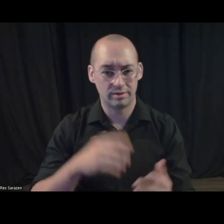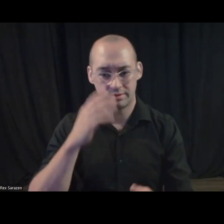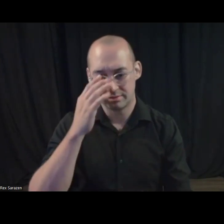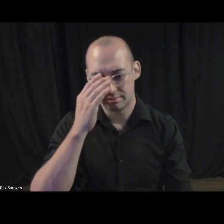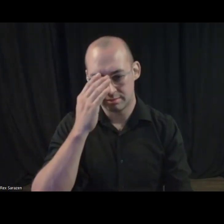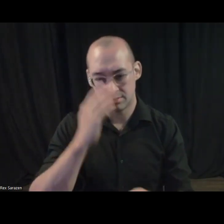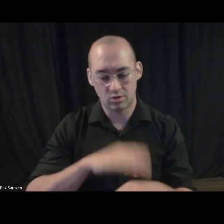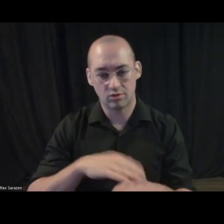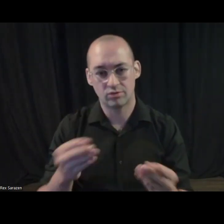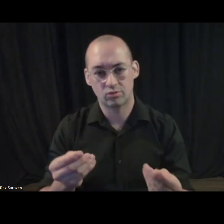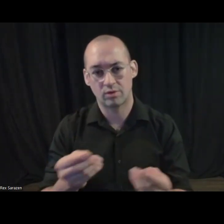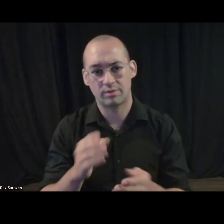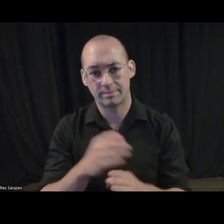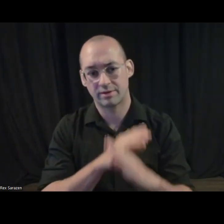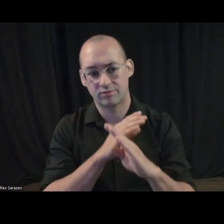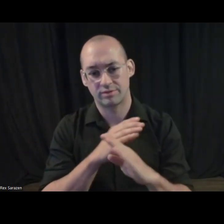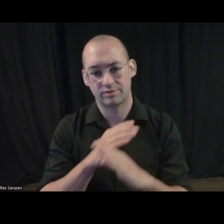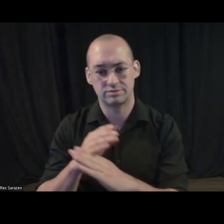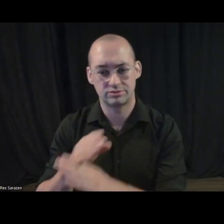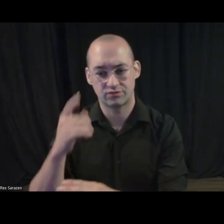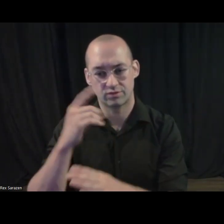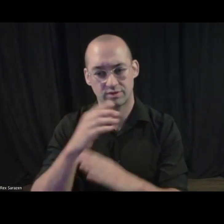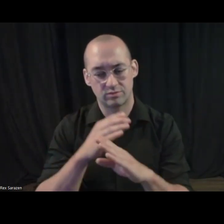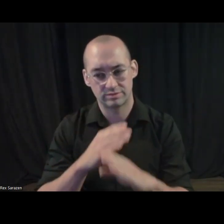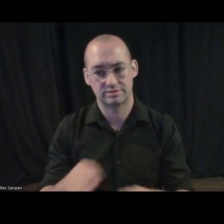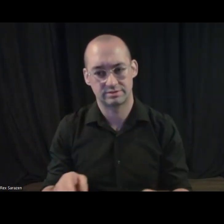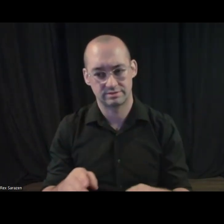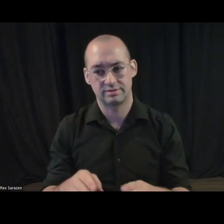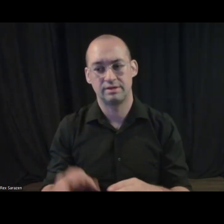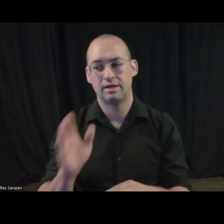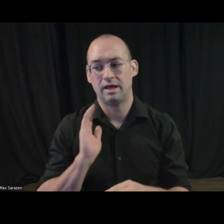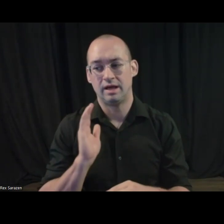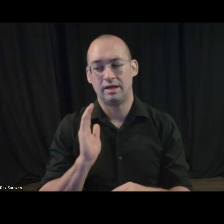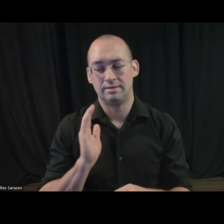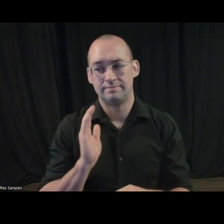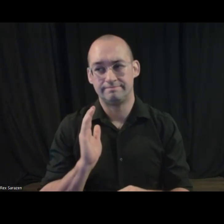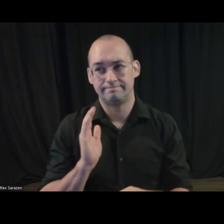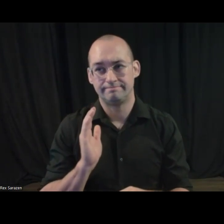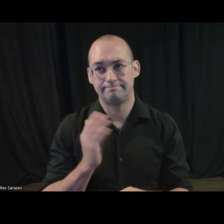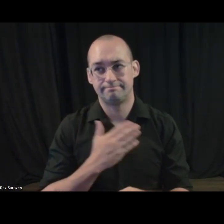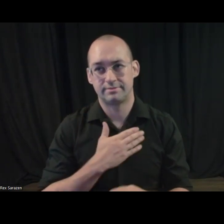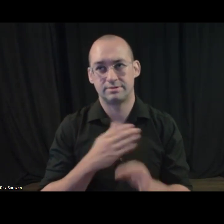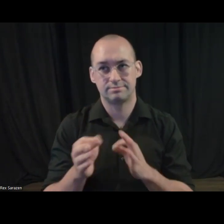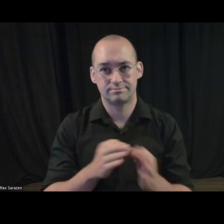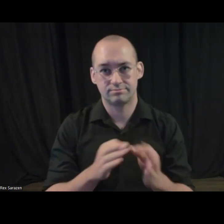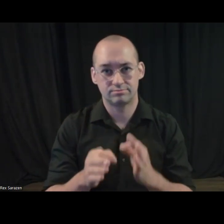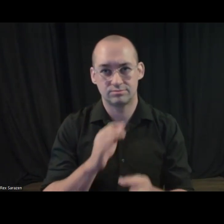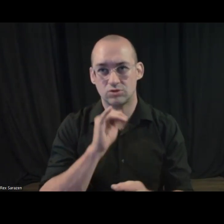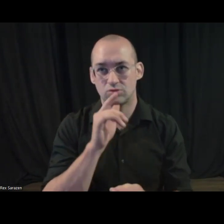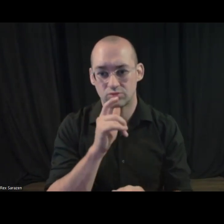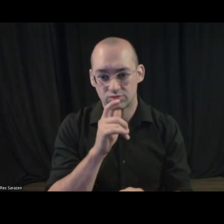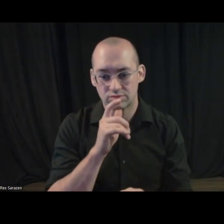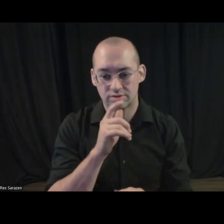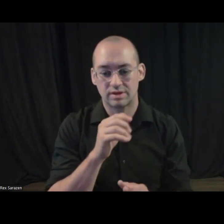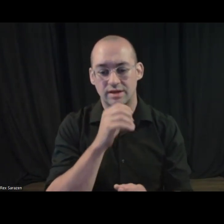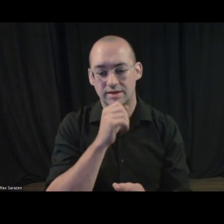on-the-ground barriers to housing. So my description, based on my experience of the who, is an age